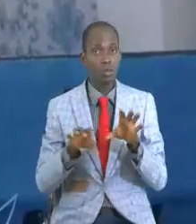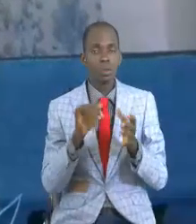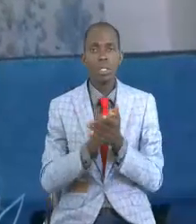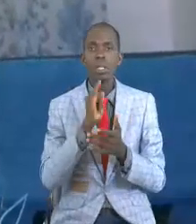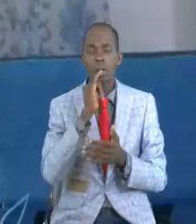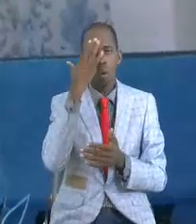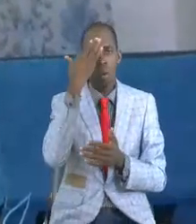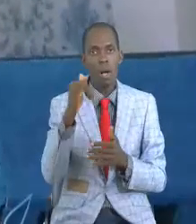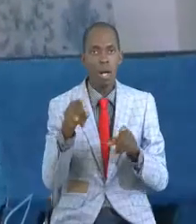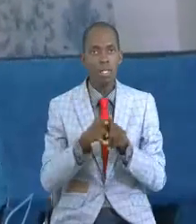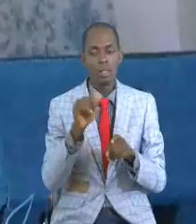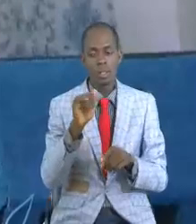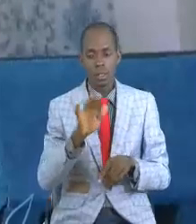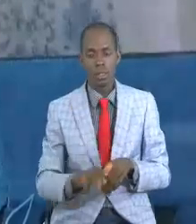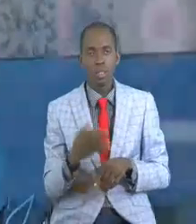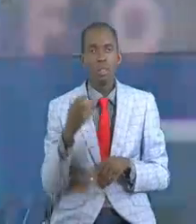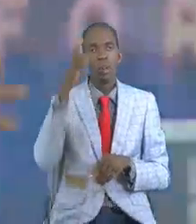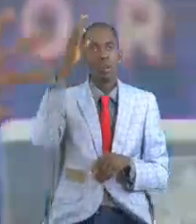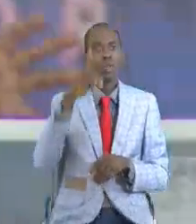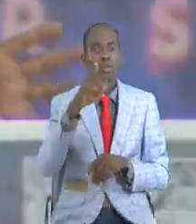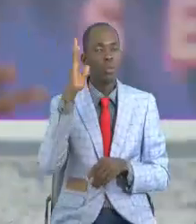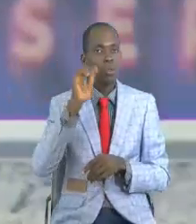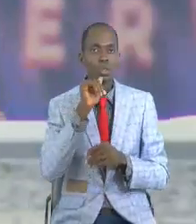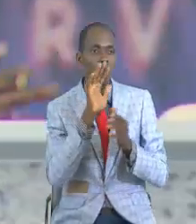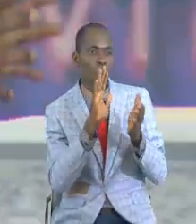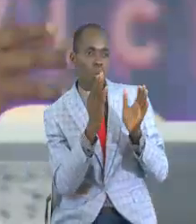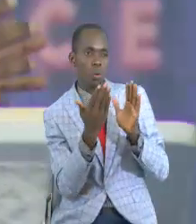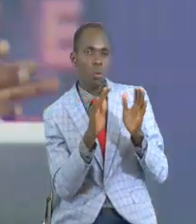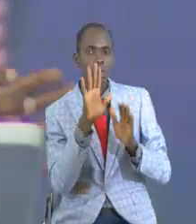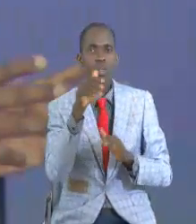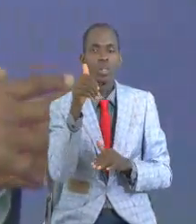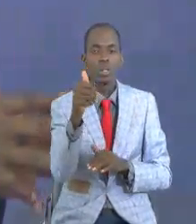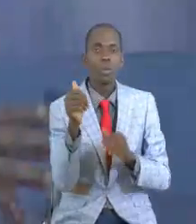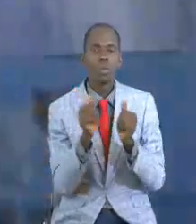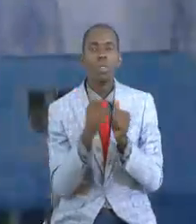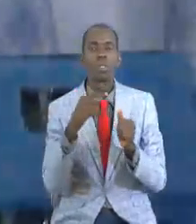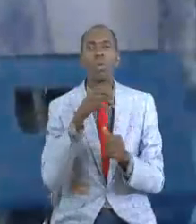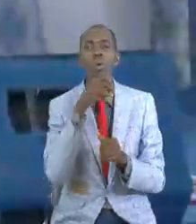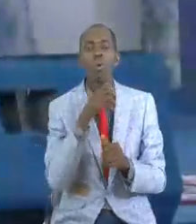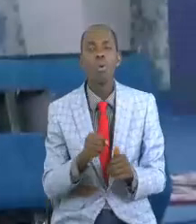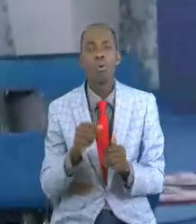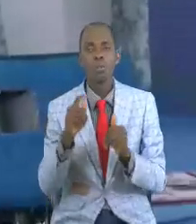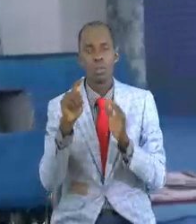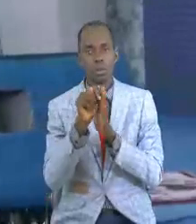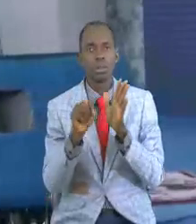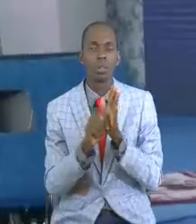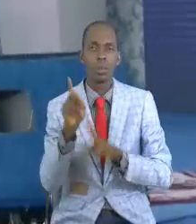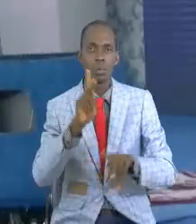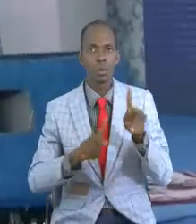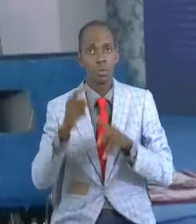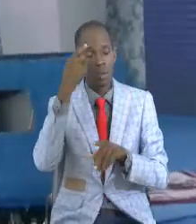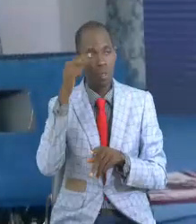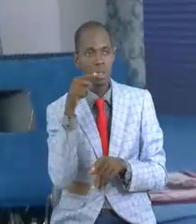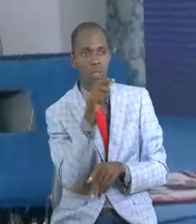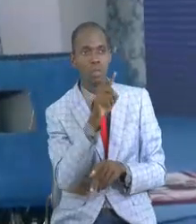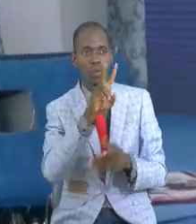God, you're not compare yourself to those Old Testament people, because this one fell,